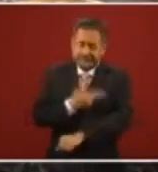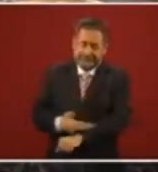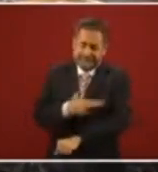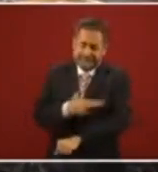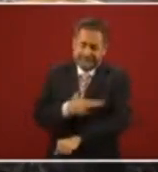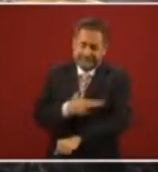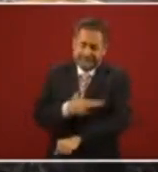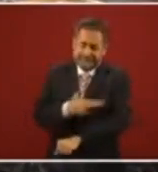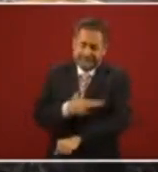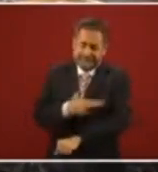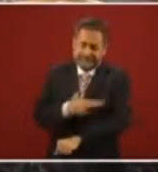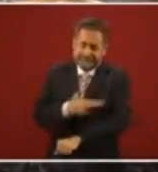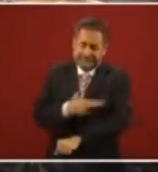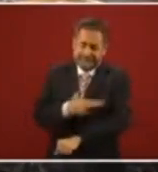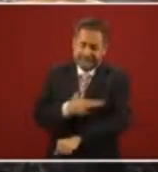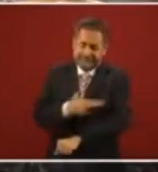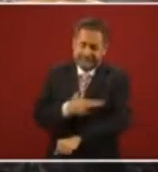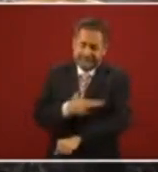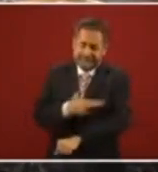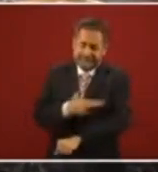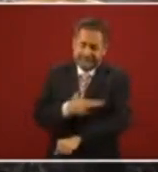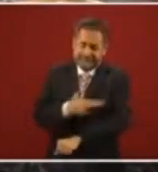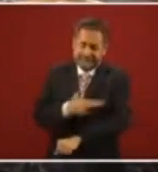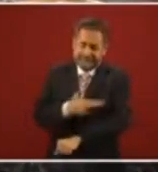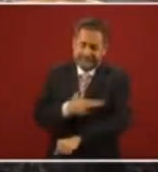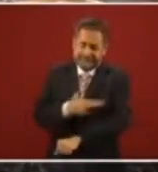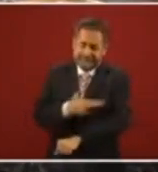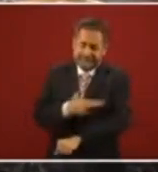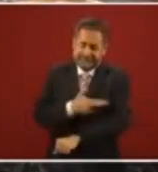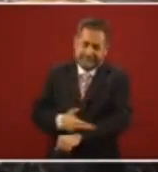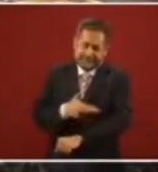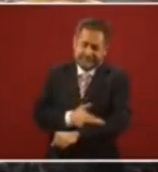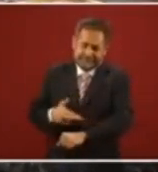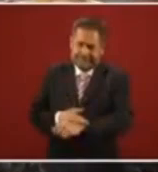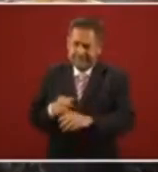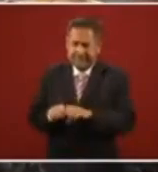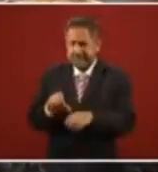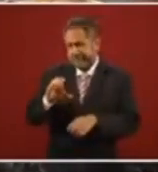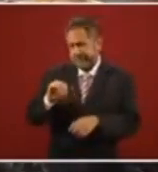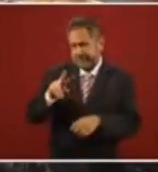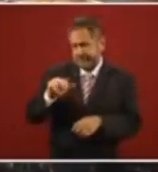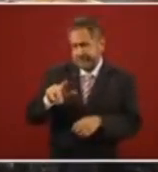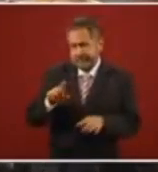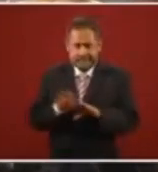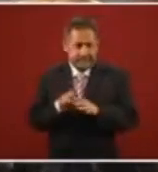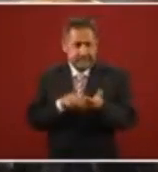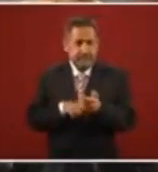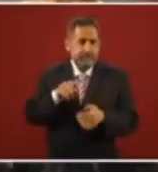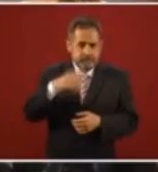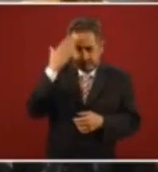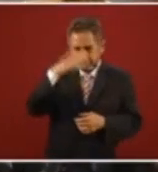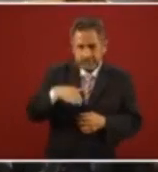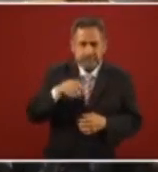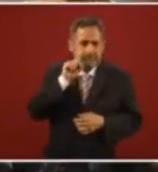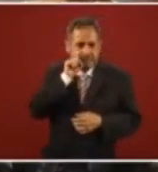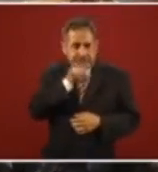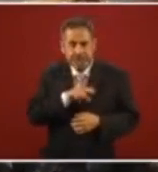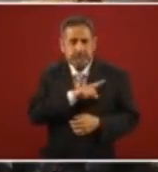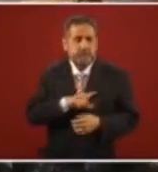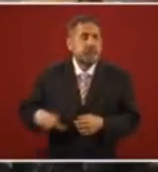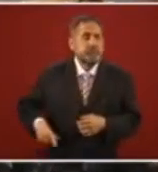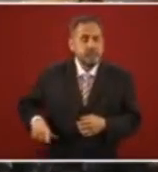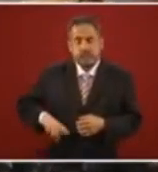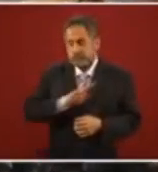protección... ...so of course... ...we started... ...the protocol... ...of protection... ...civil... ...en el cual... ...participan... ...como ustedes saben... ...el gobierno...